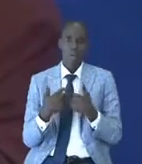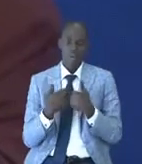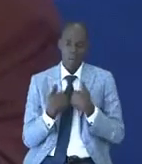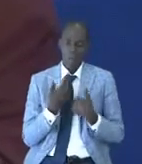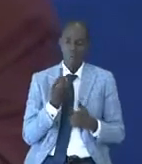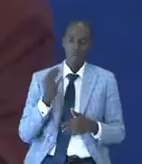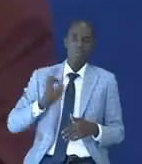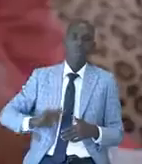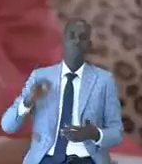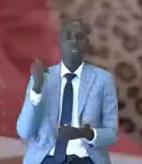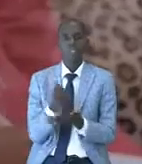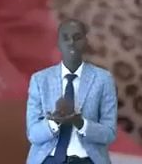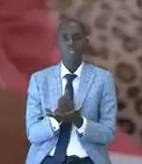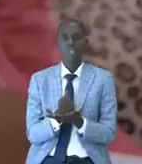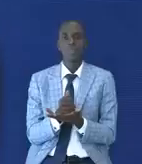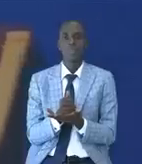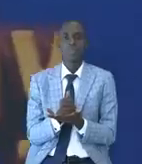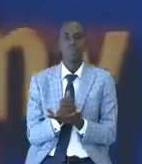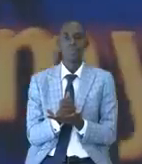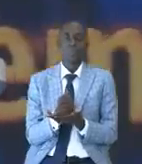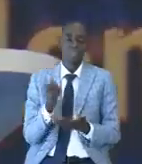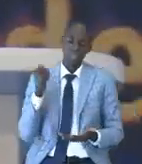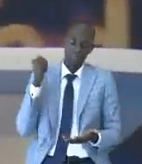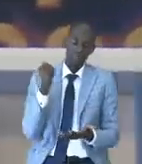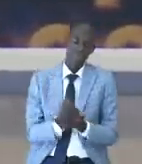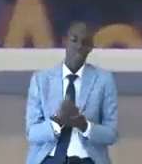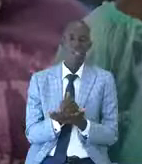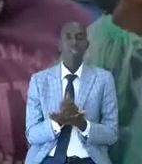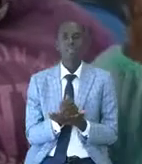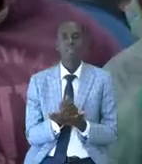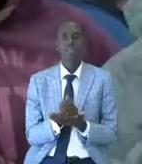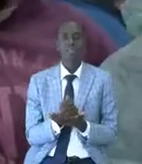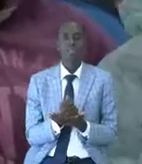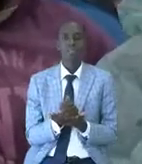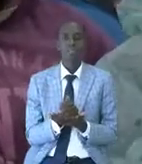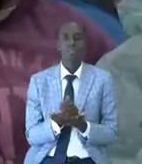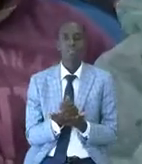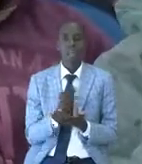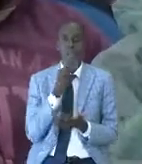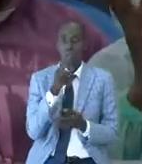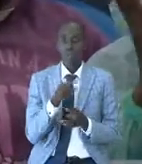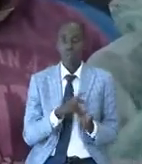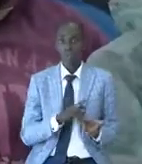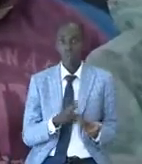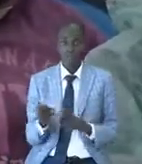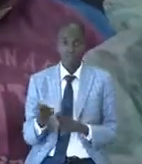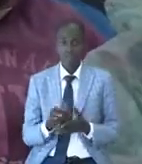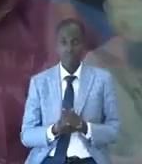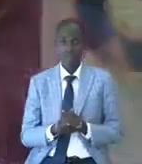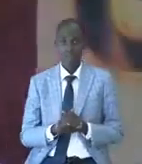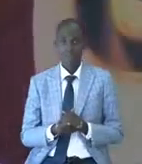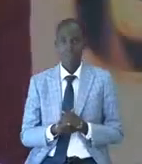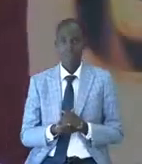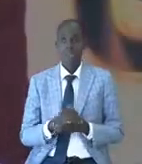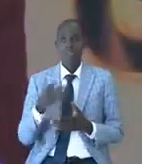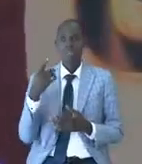benefit. Amen. Amen. Amen. Amen. Are you ready? The hand of